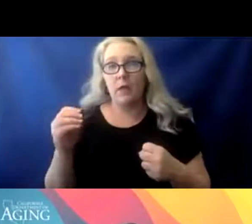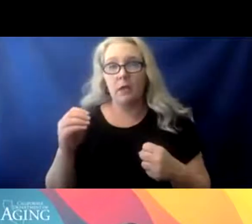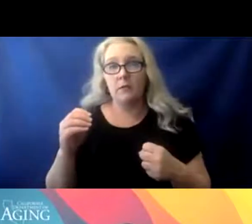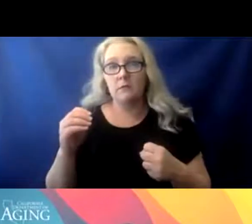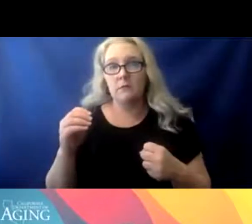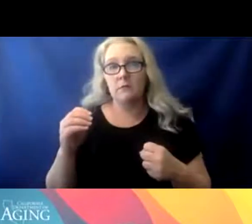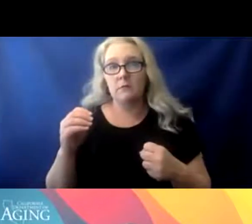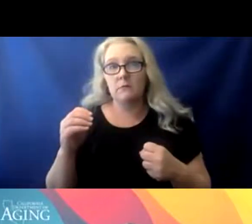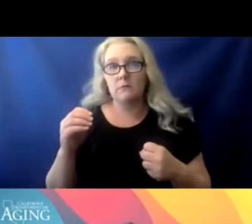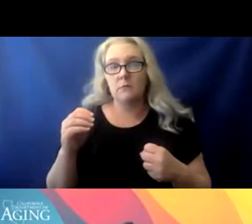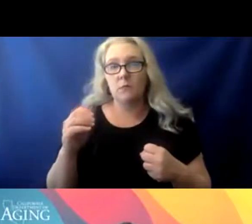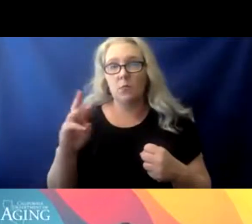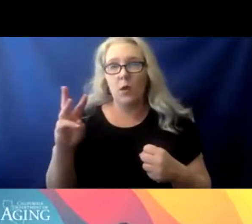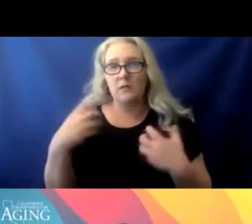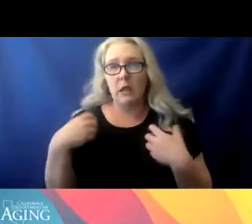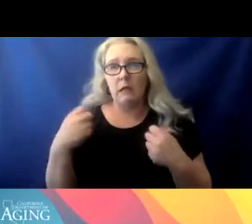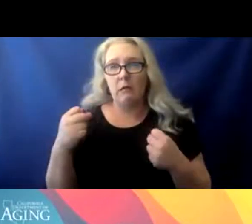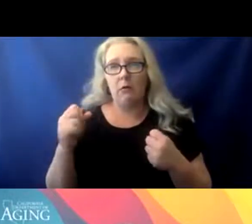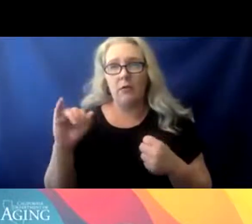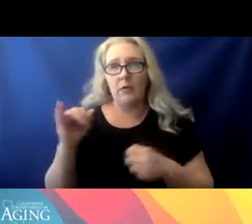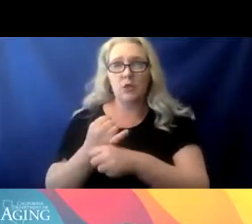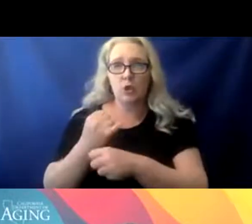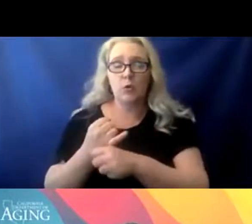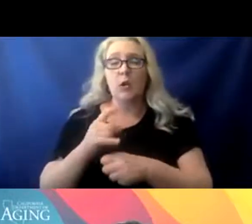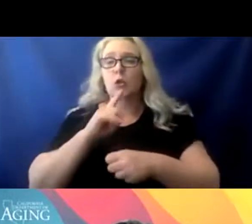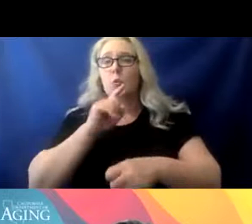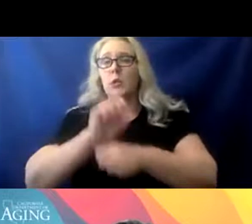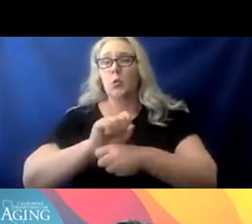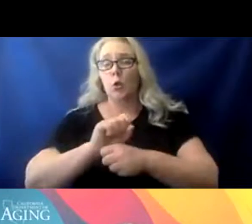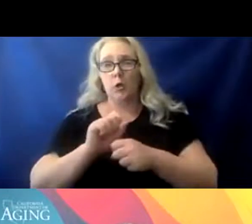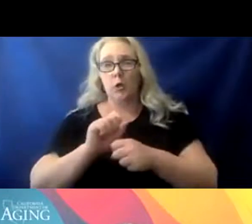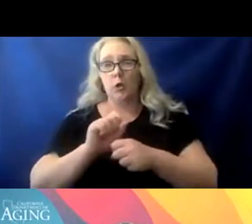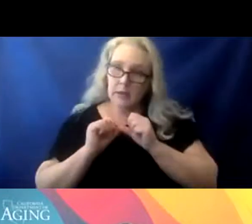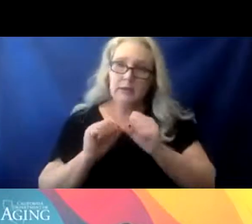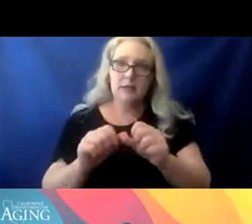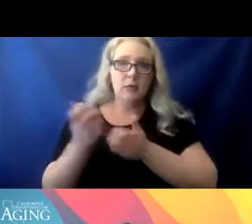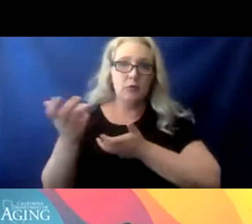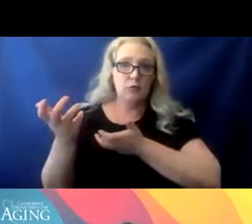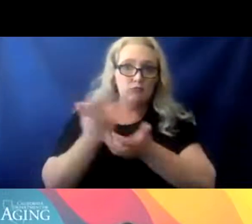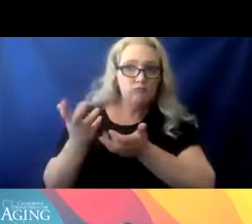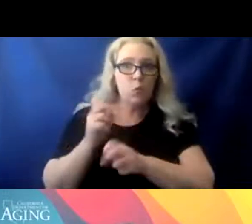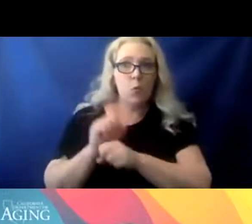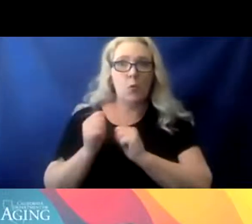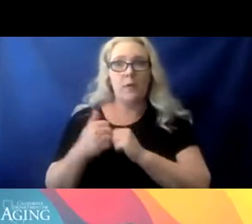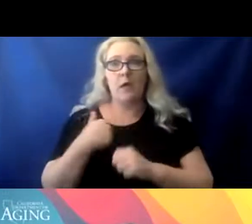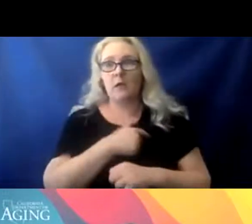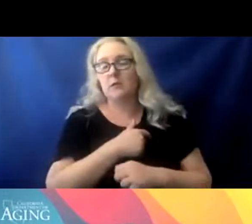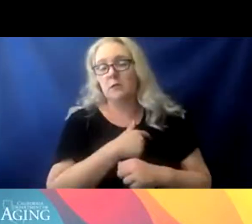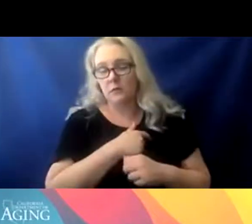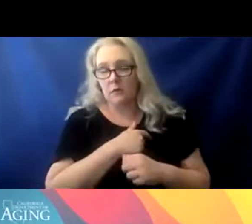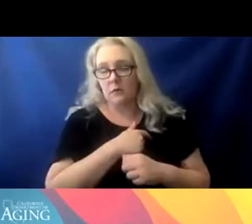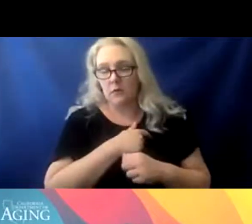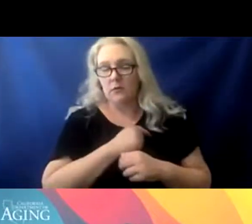who really worked tirelessly with us and continue to work with us to this day to put this